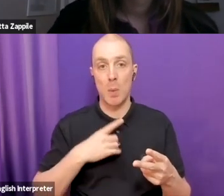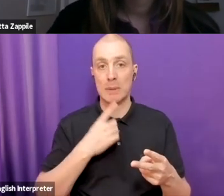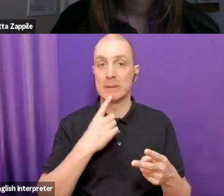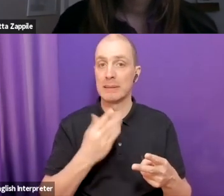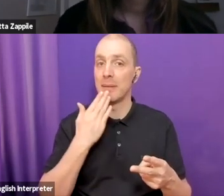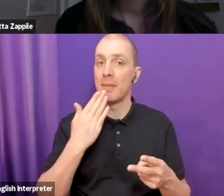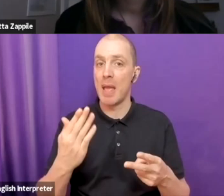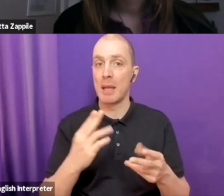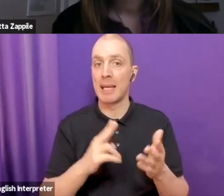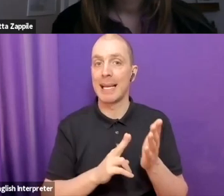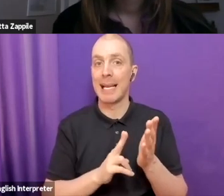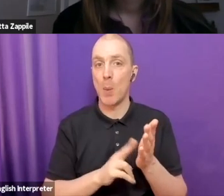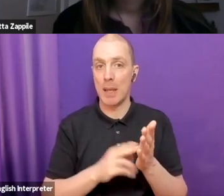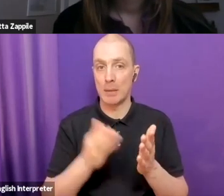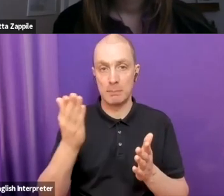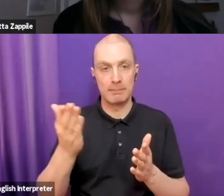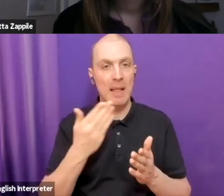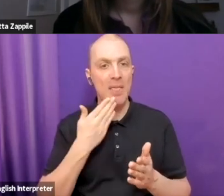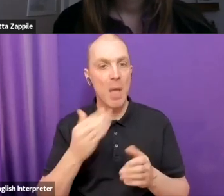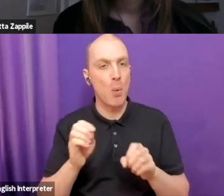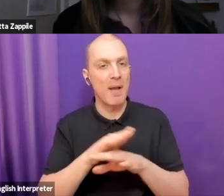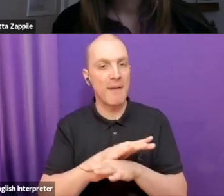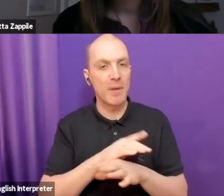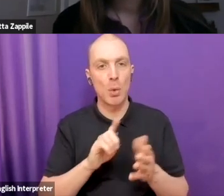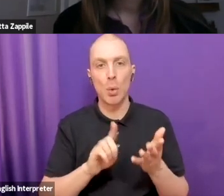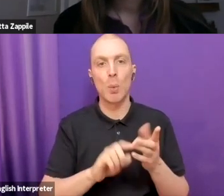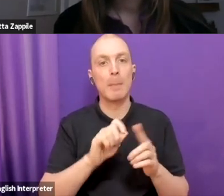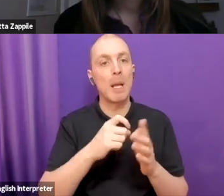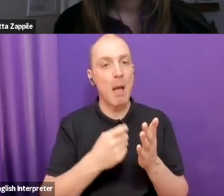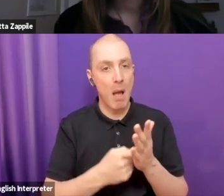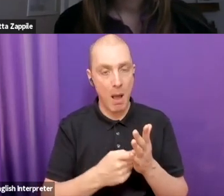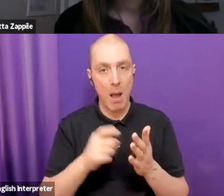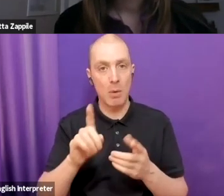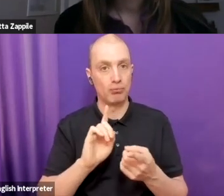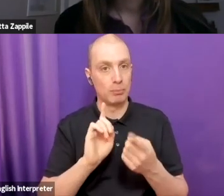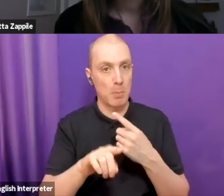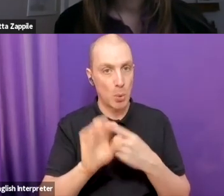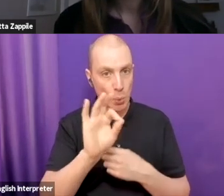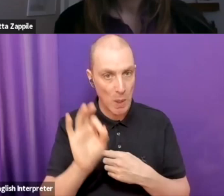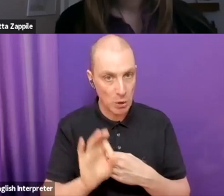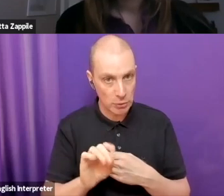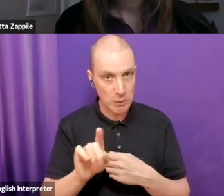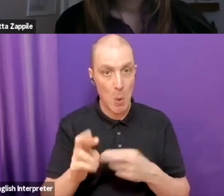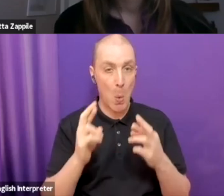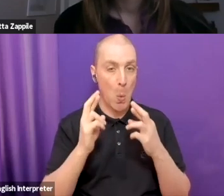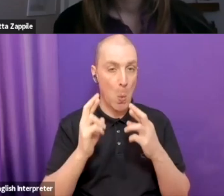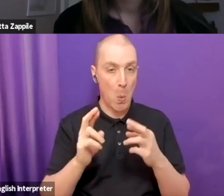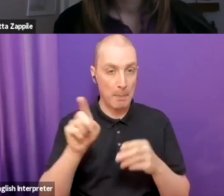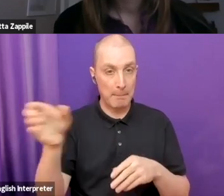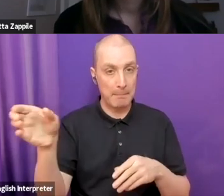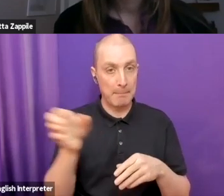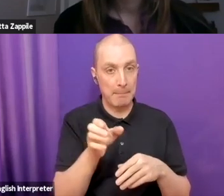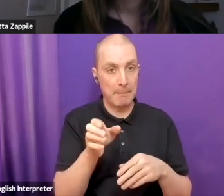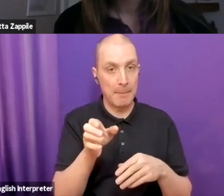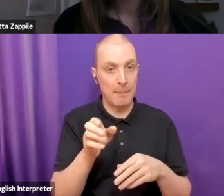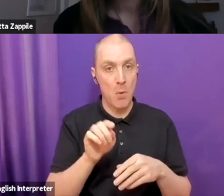very helpful overview of UPR and for answering the questions that people have had so far. And we may get you back in for the next question session so that you can